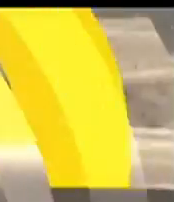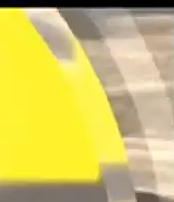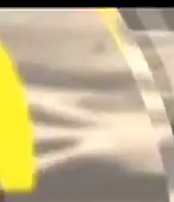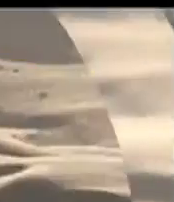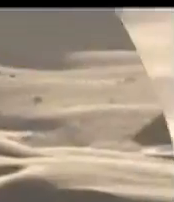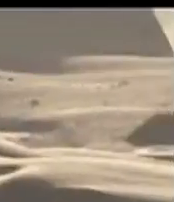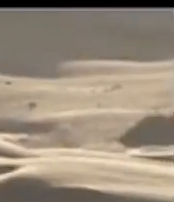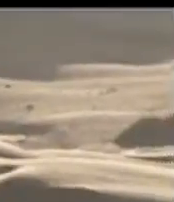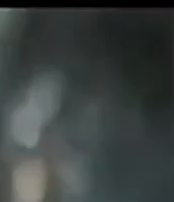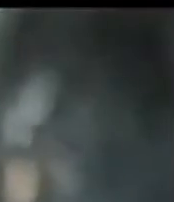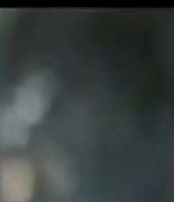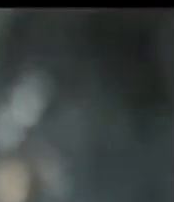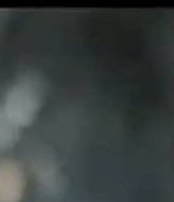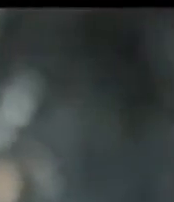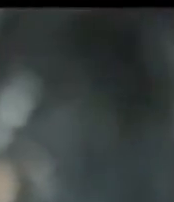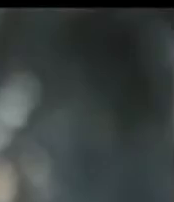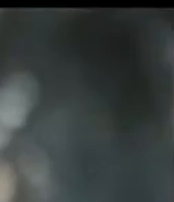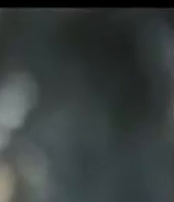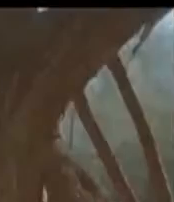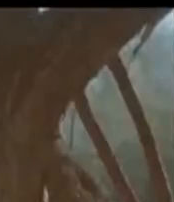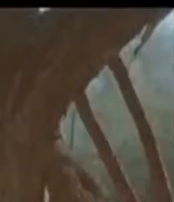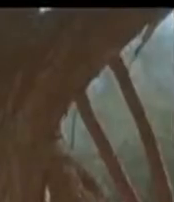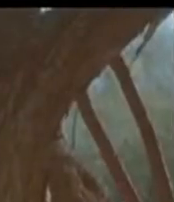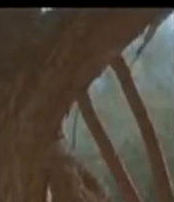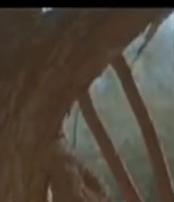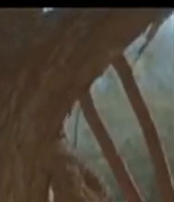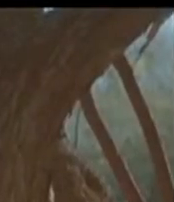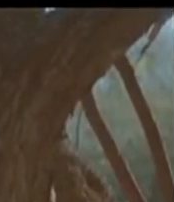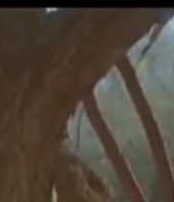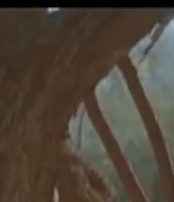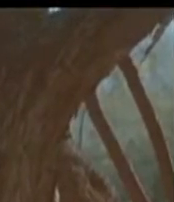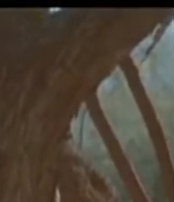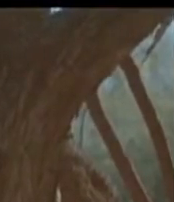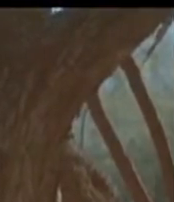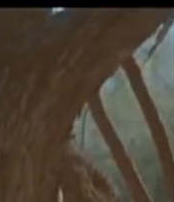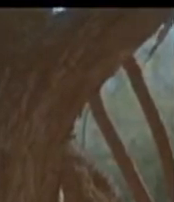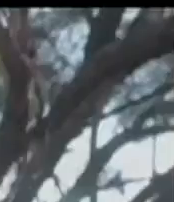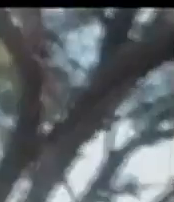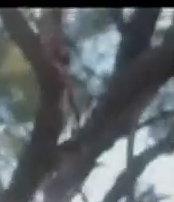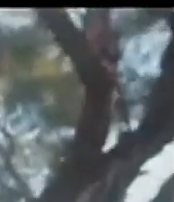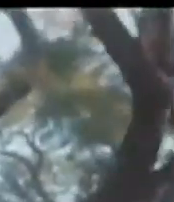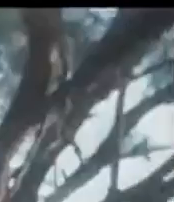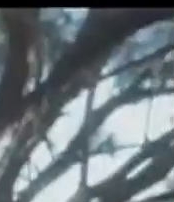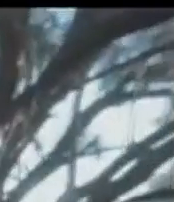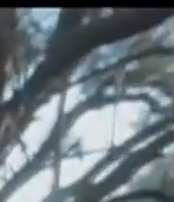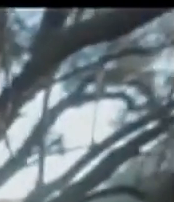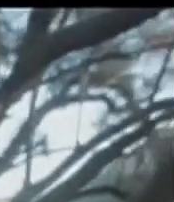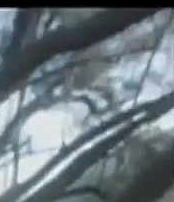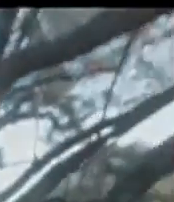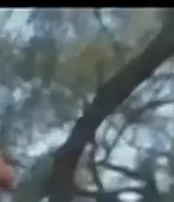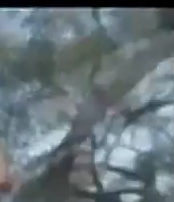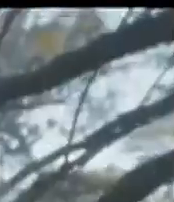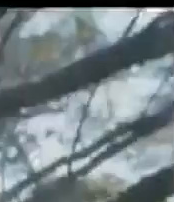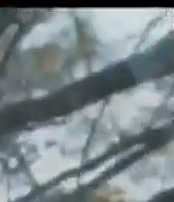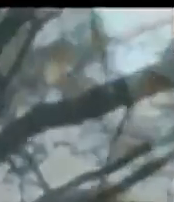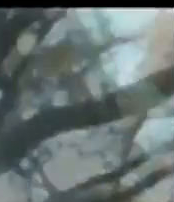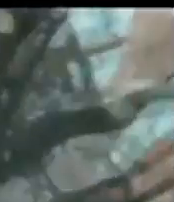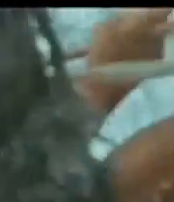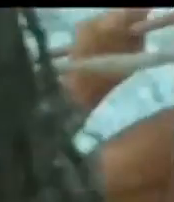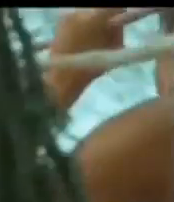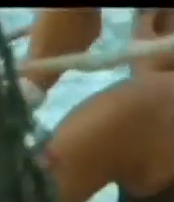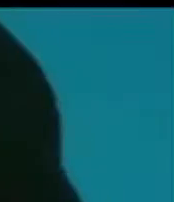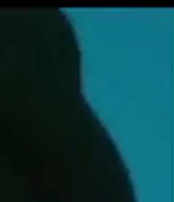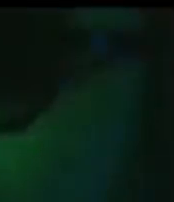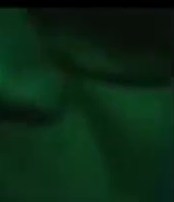Man, if God be anything, He should be everything. Strength provider, the architect of every ring. Experience 10 years, see the face of God and